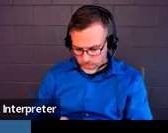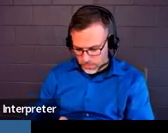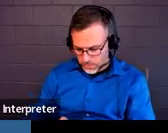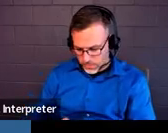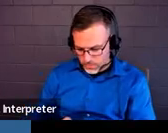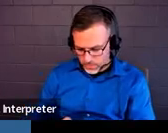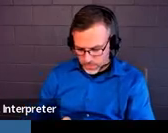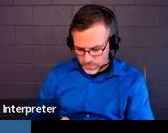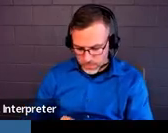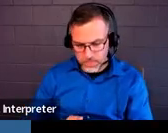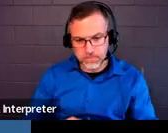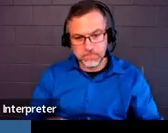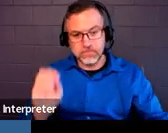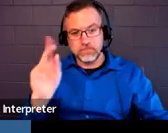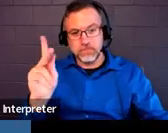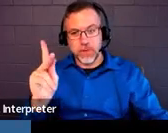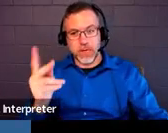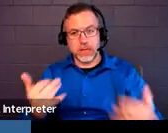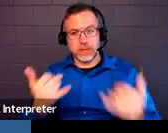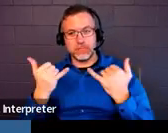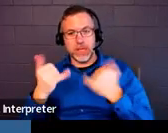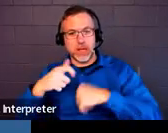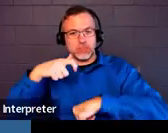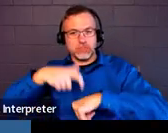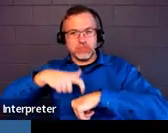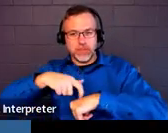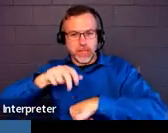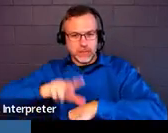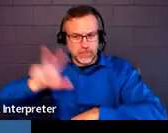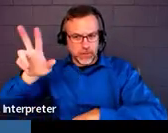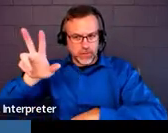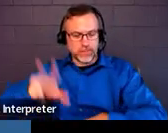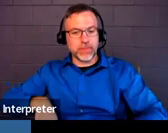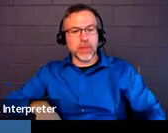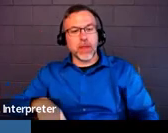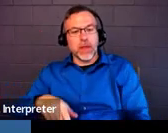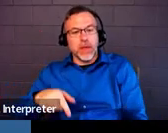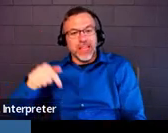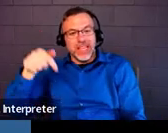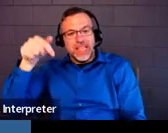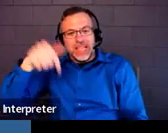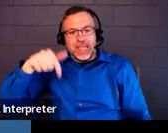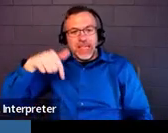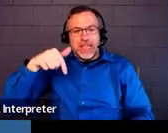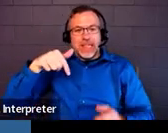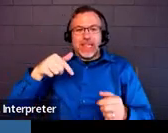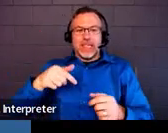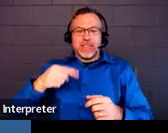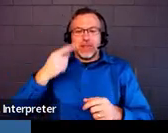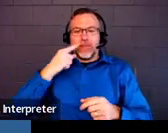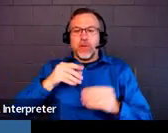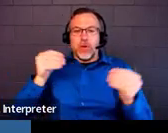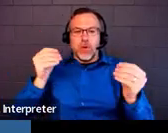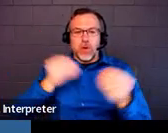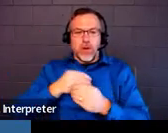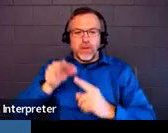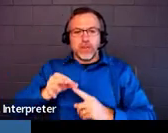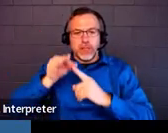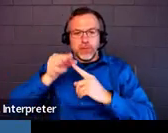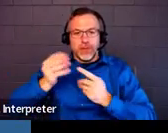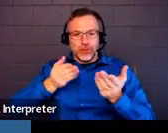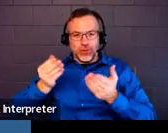All right, so it is 3 o'clock. So you are at the Office of Special Services and Inclusive